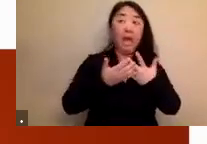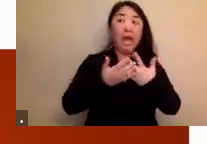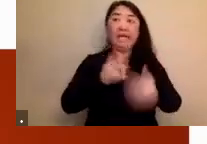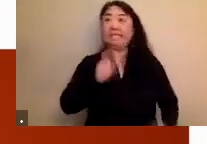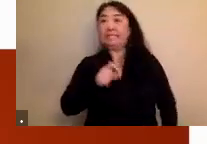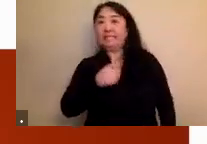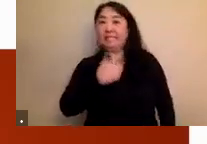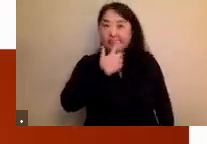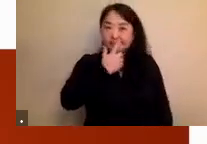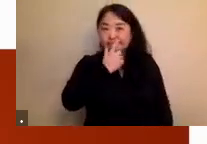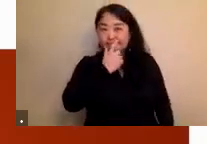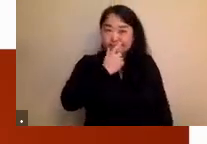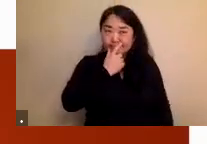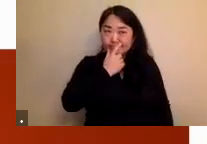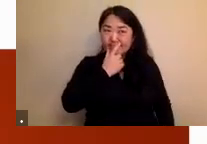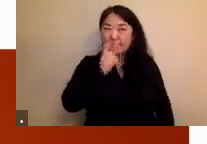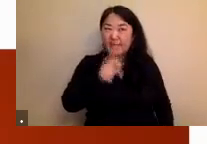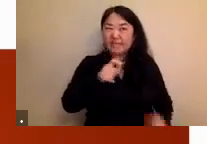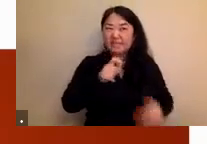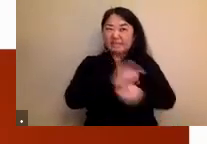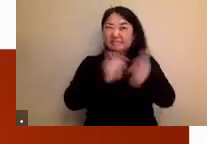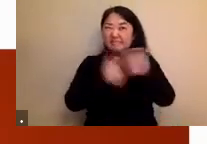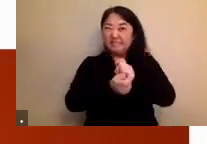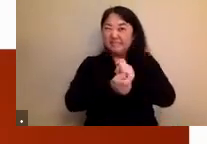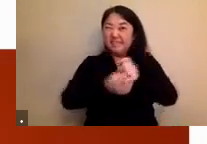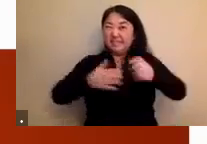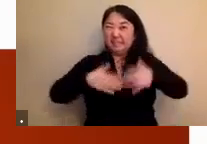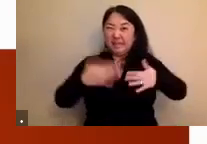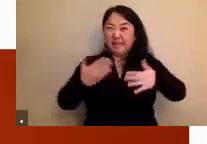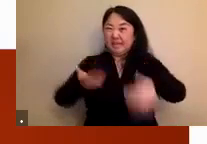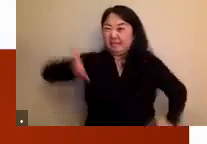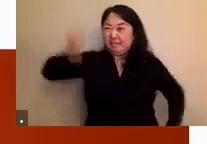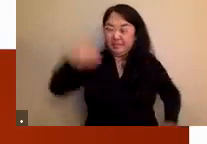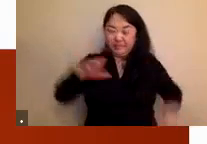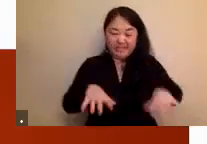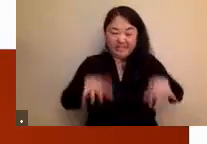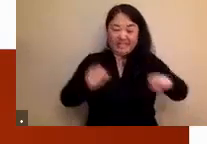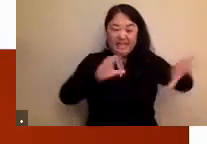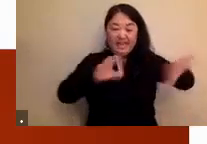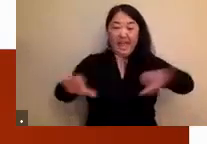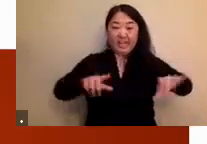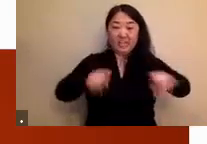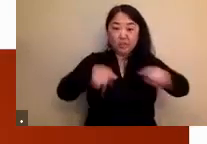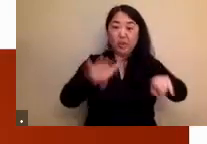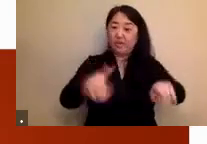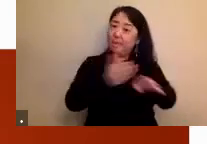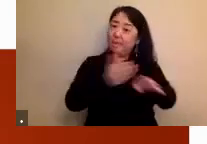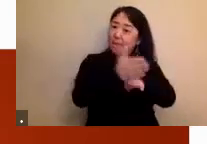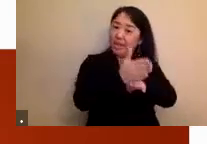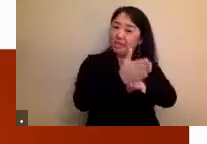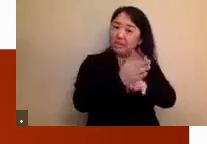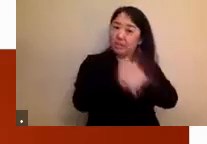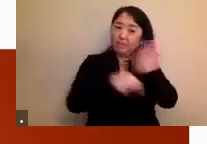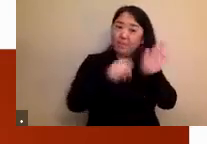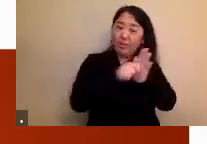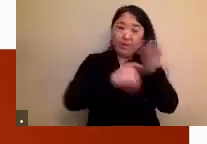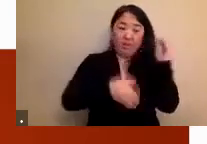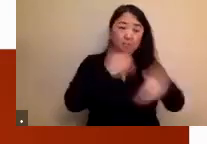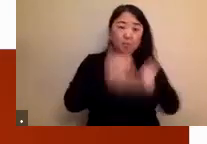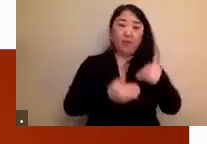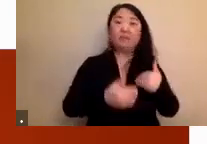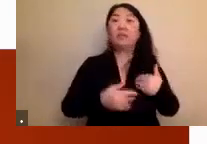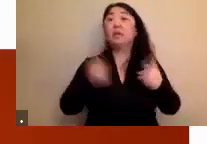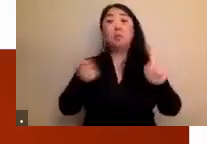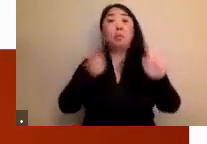to correct some of the actions that happened during that major period of progress. So we identified